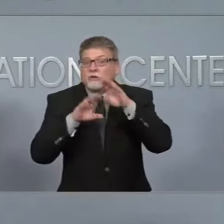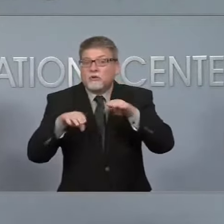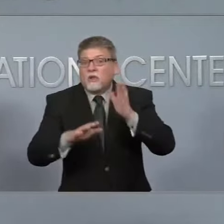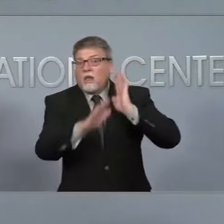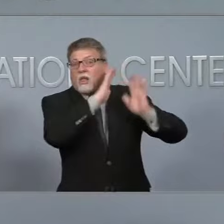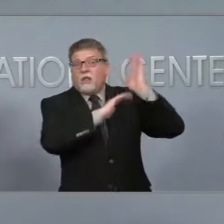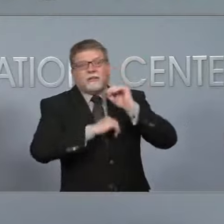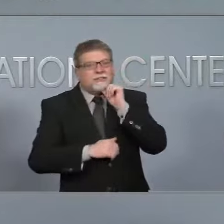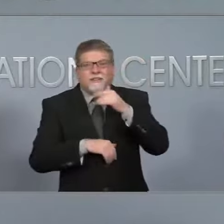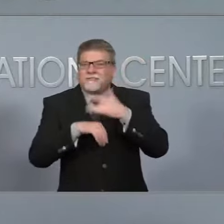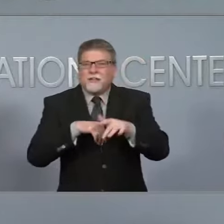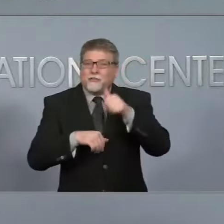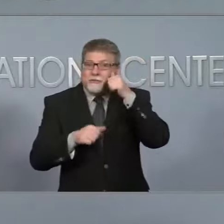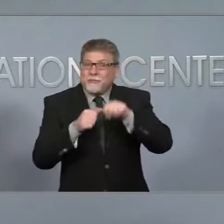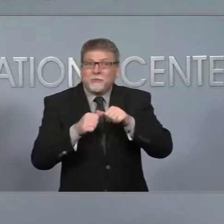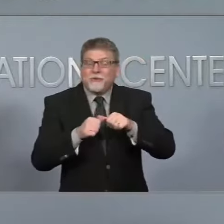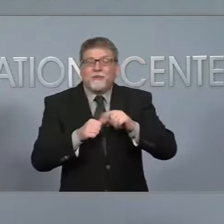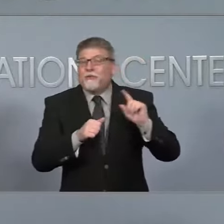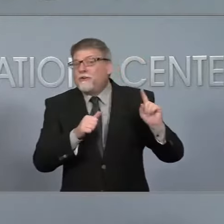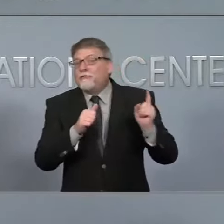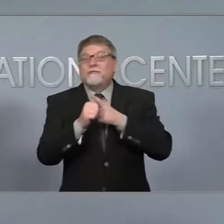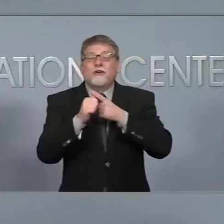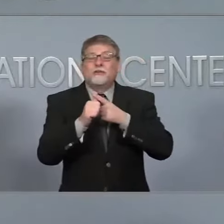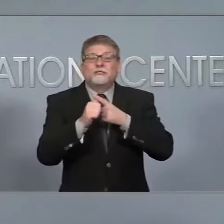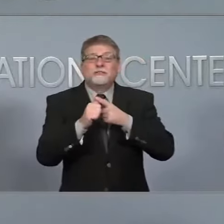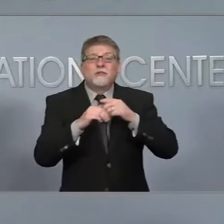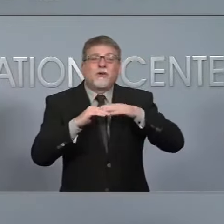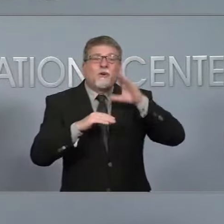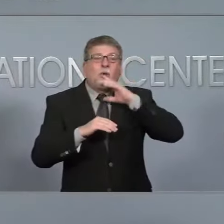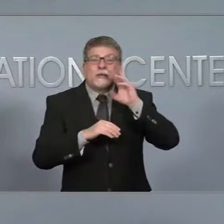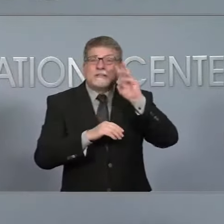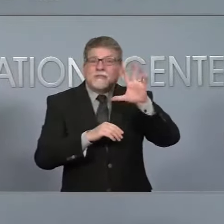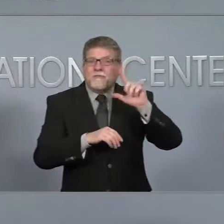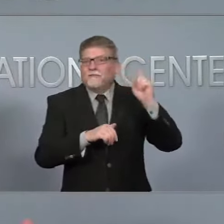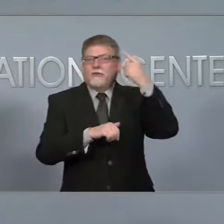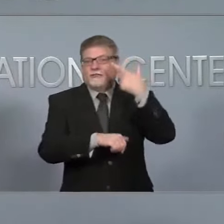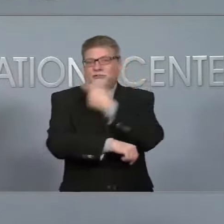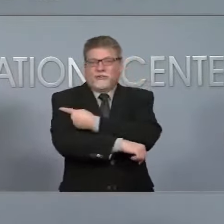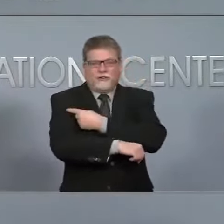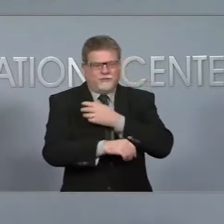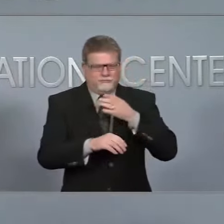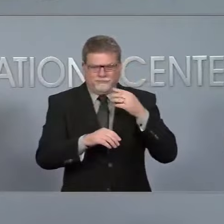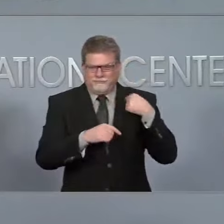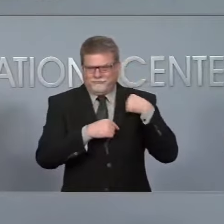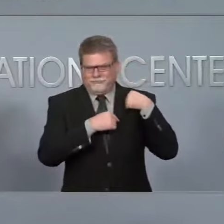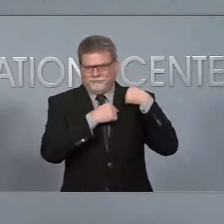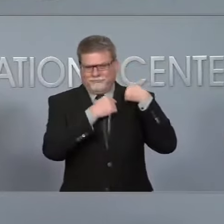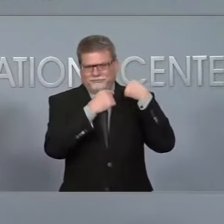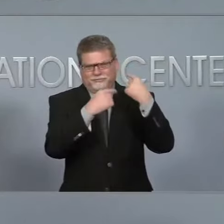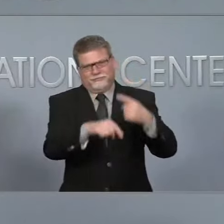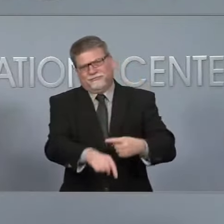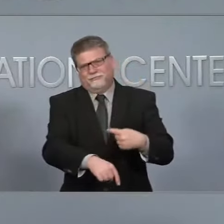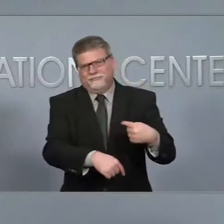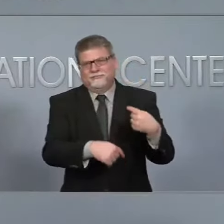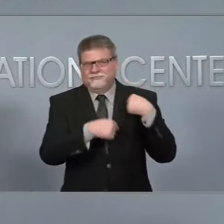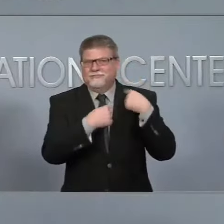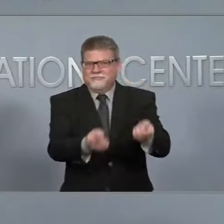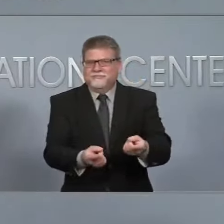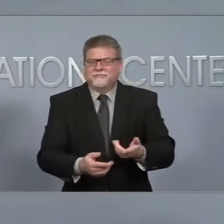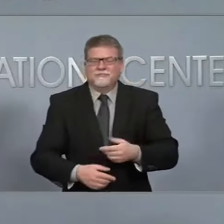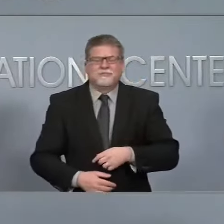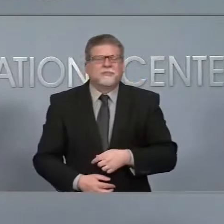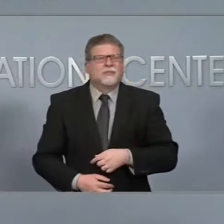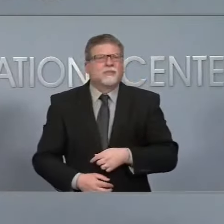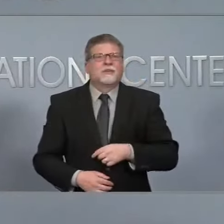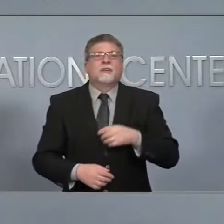had the vaccines come out early in 65 and over, the most vulnerable. They've been getting vaccinated a long time. It's